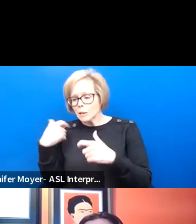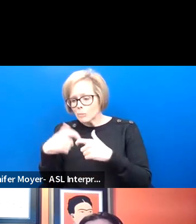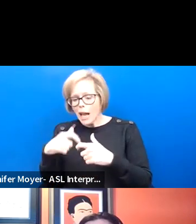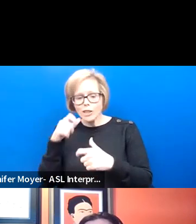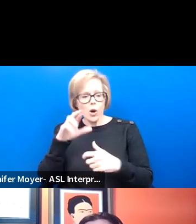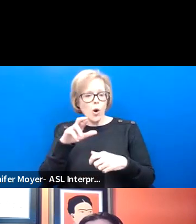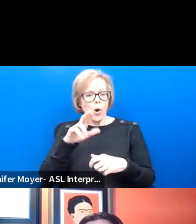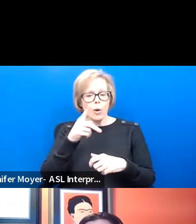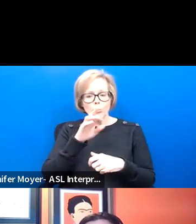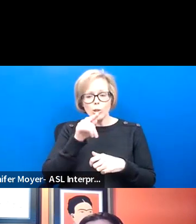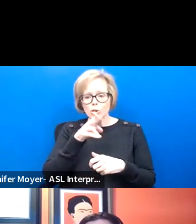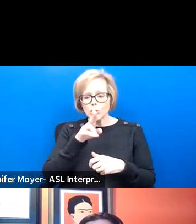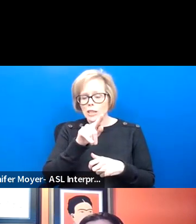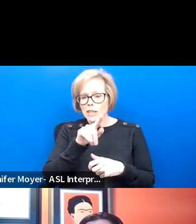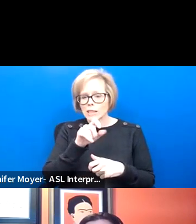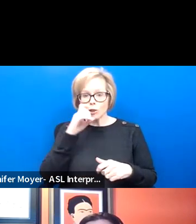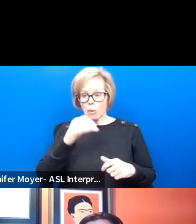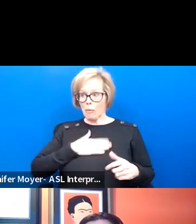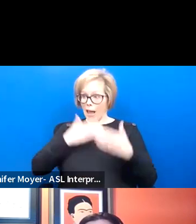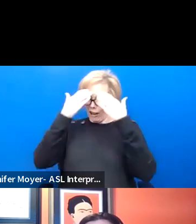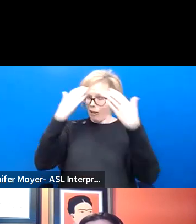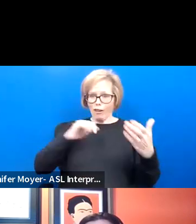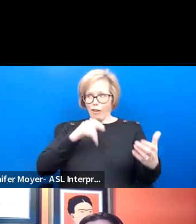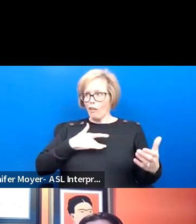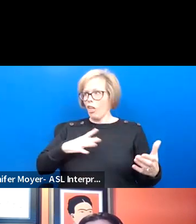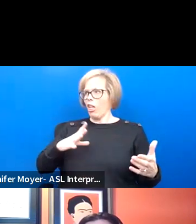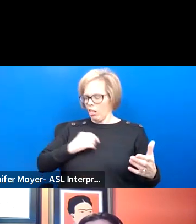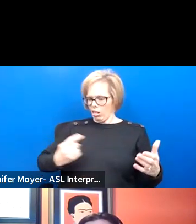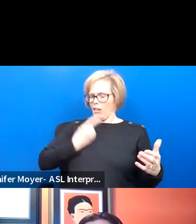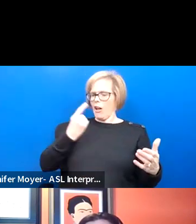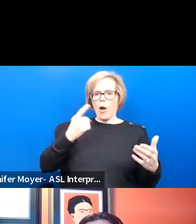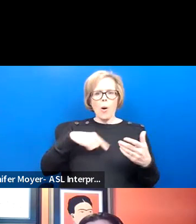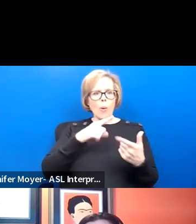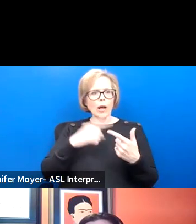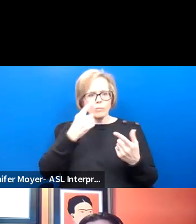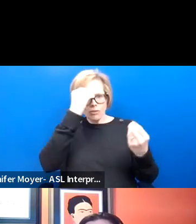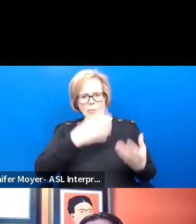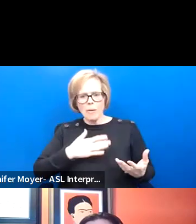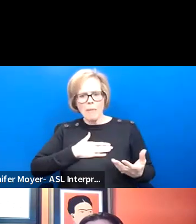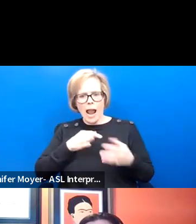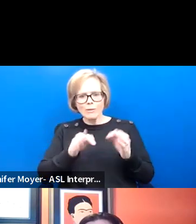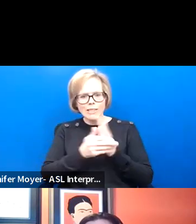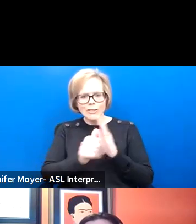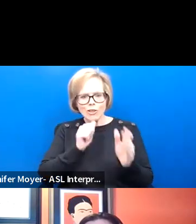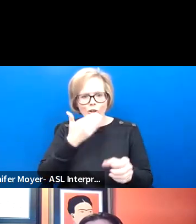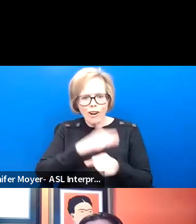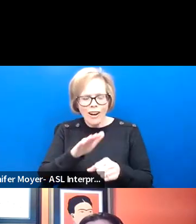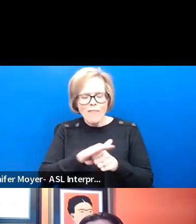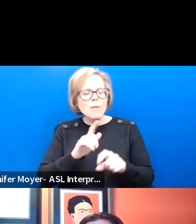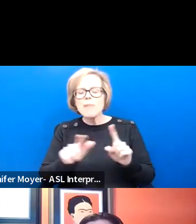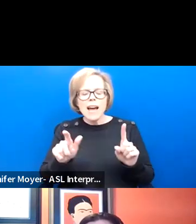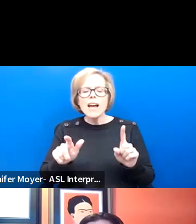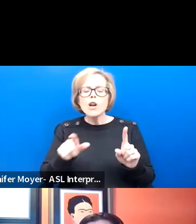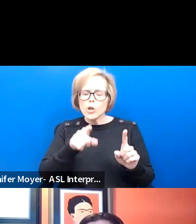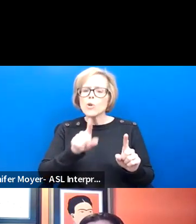when somebody says, your language skills are not good enough. Or if someone had said that to me. But